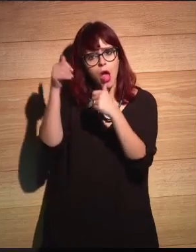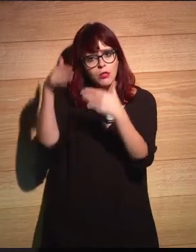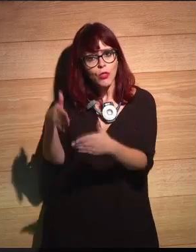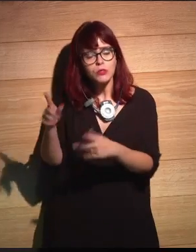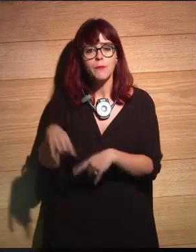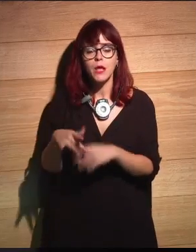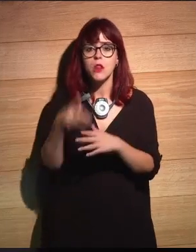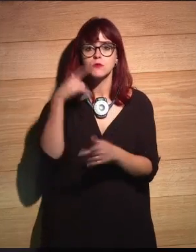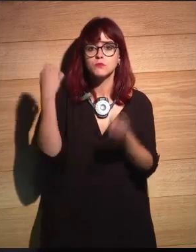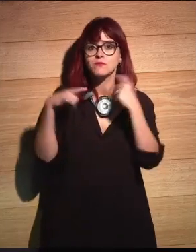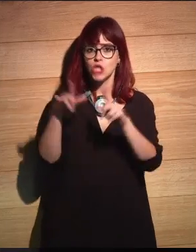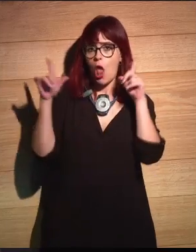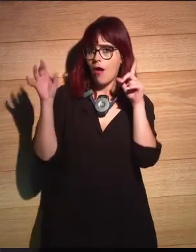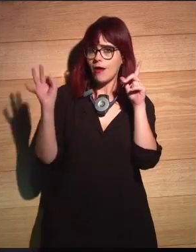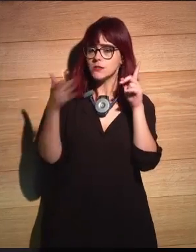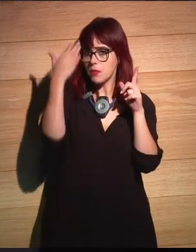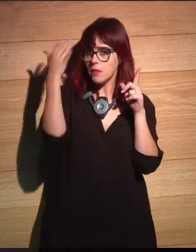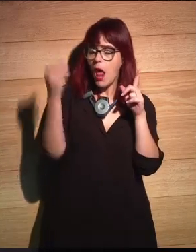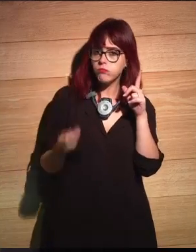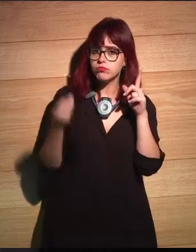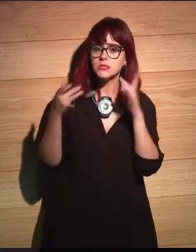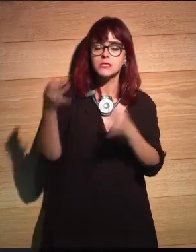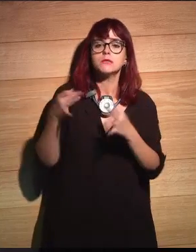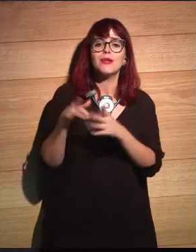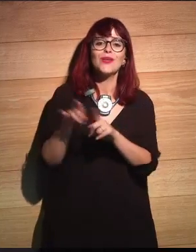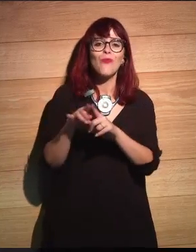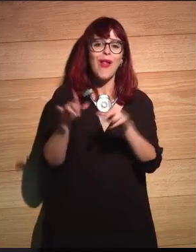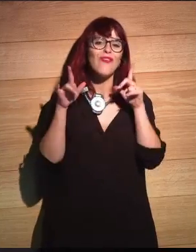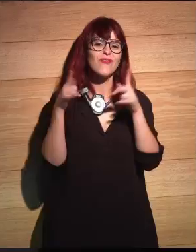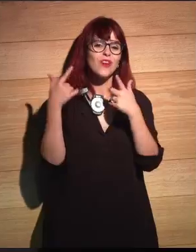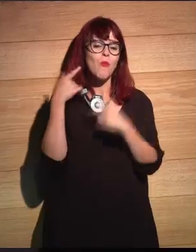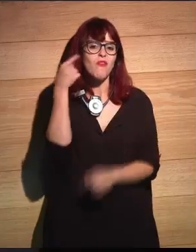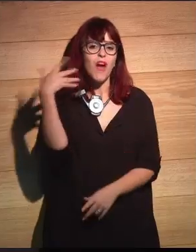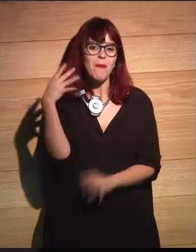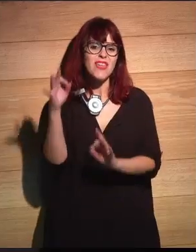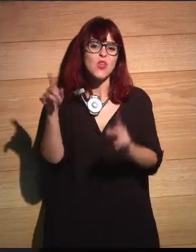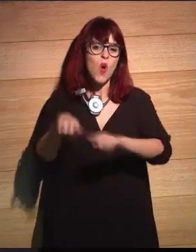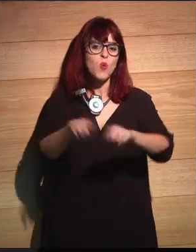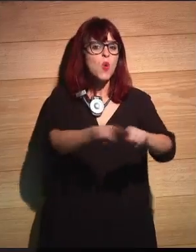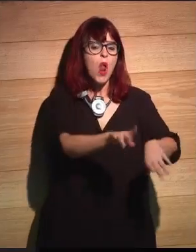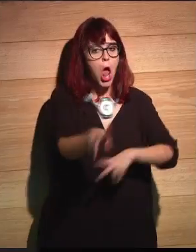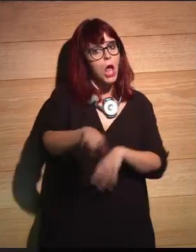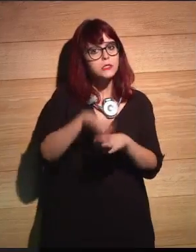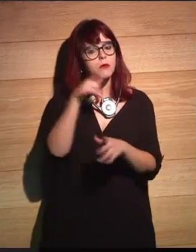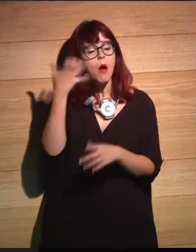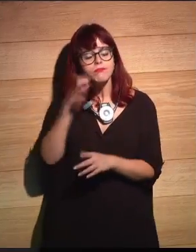main characters are no longer the cliches that there used to be, etc. So they're